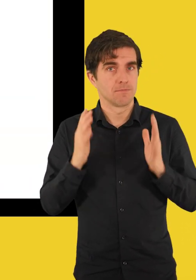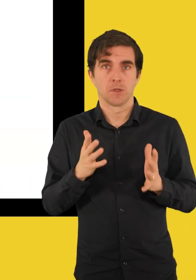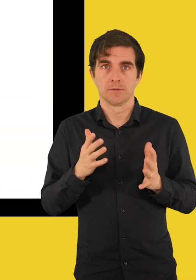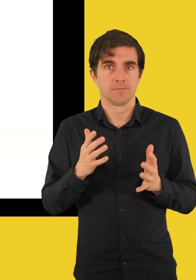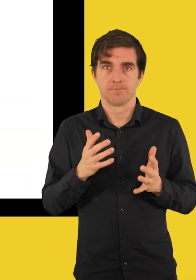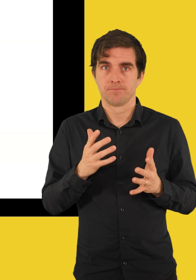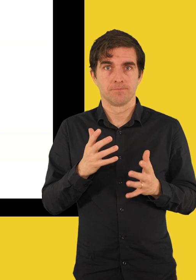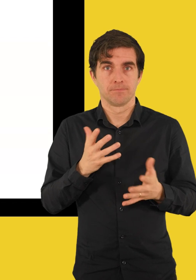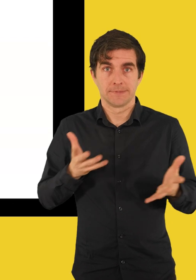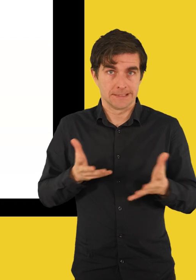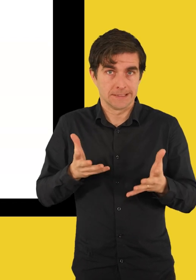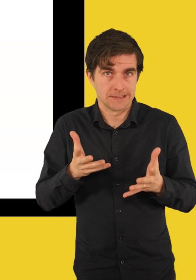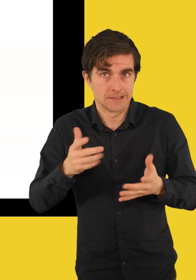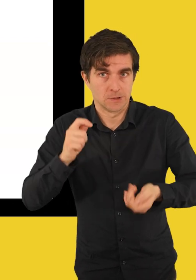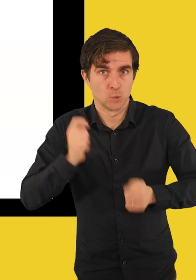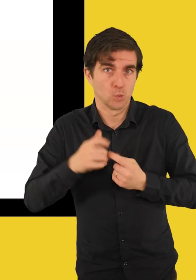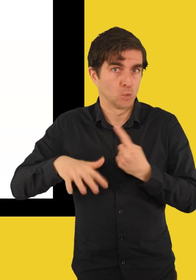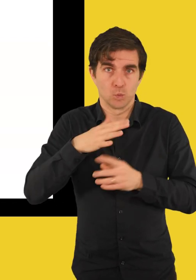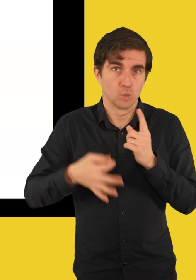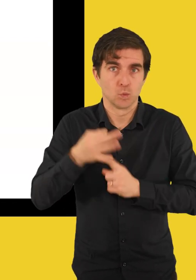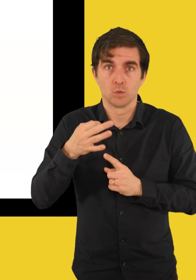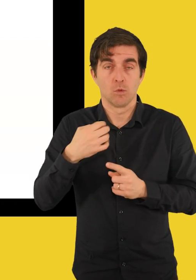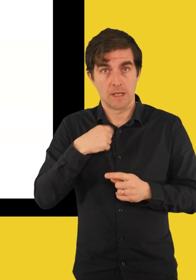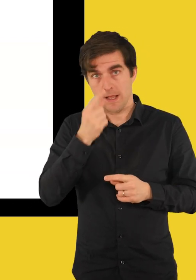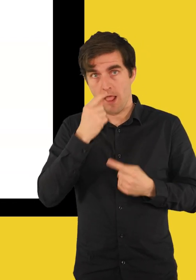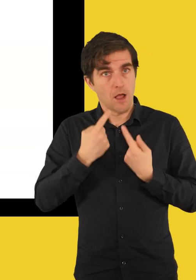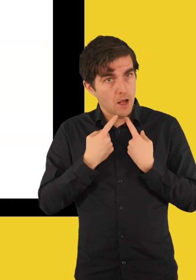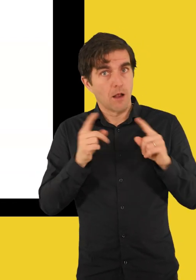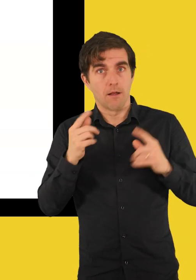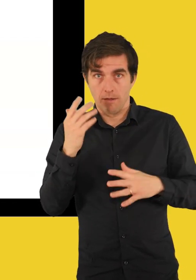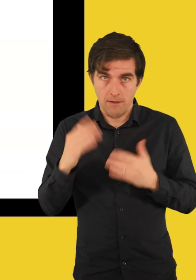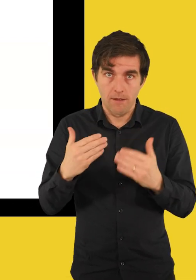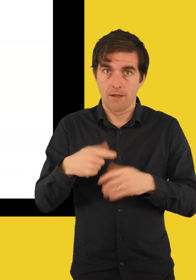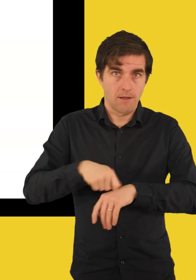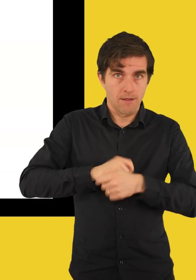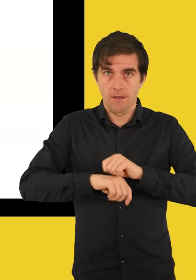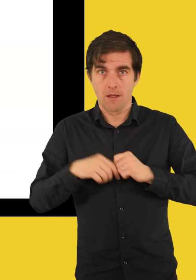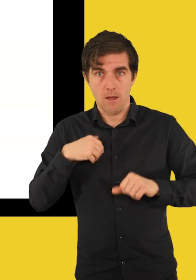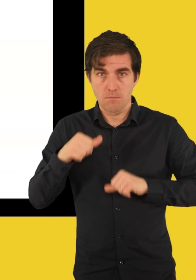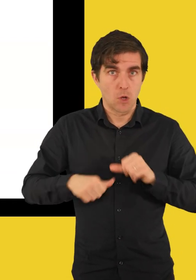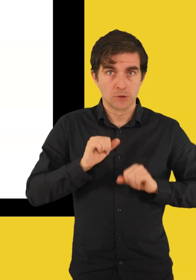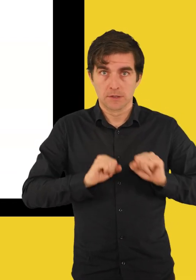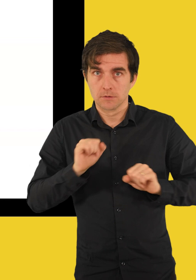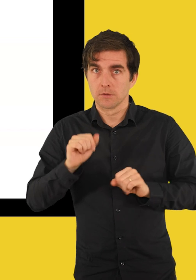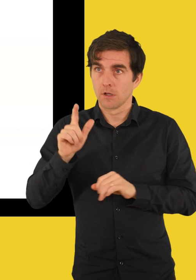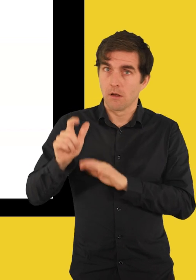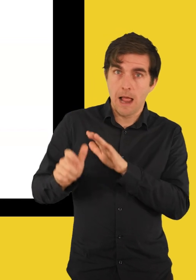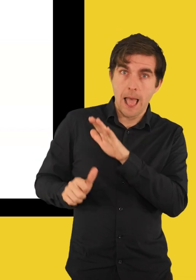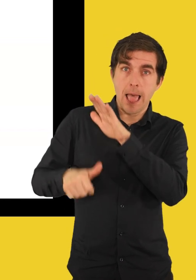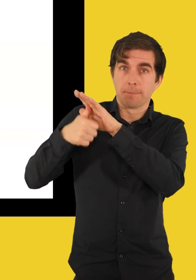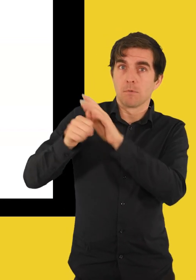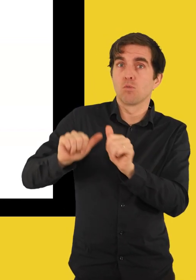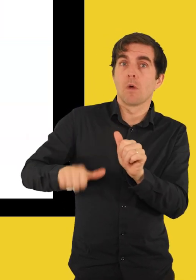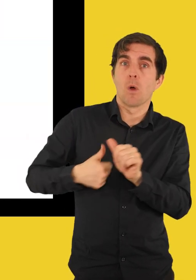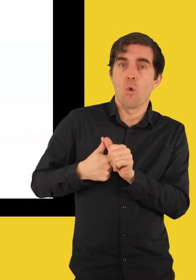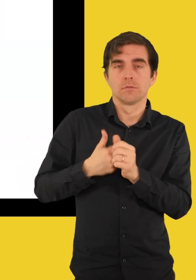and must sit within planetary boundaries. So being able to launch this and really embed this within our processes has meant that we've got really kind of